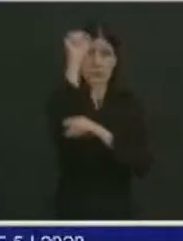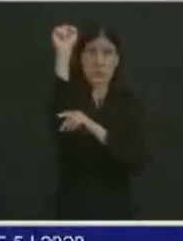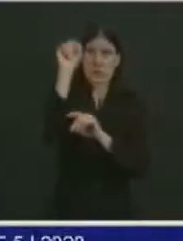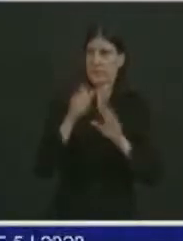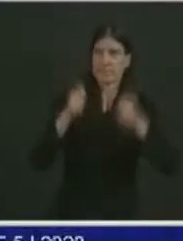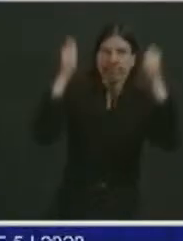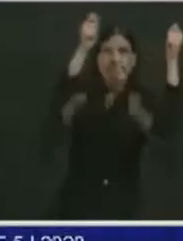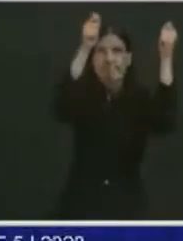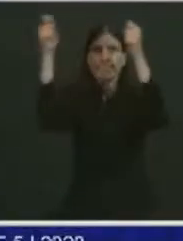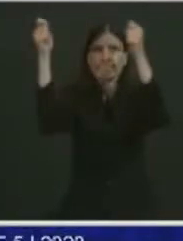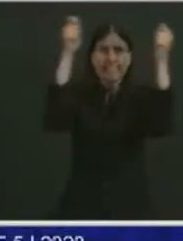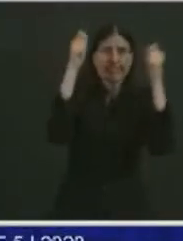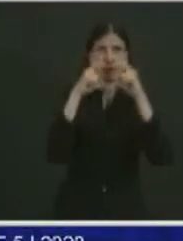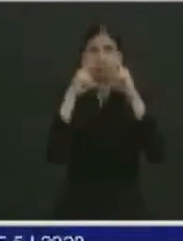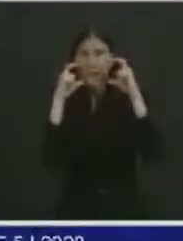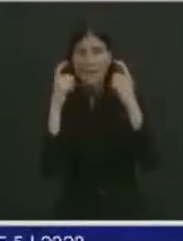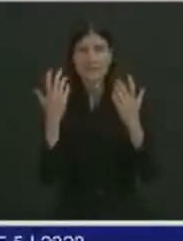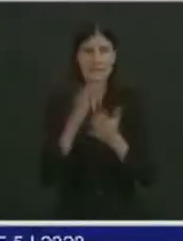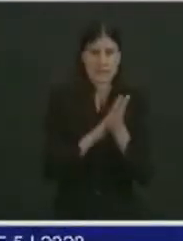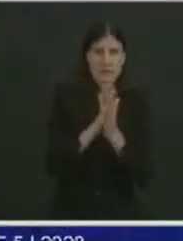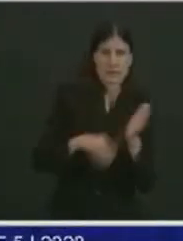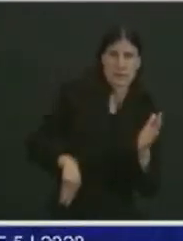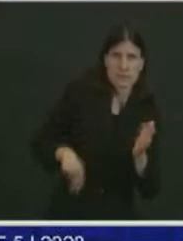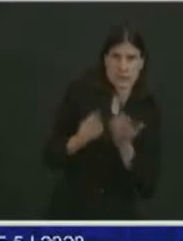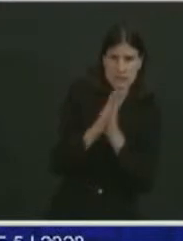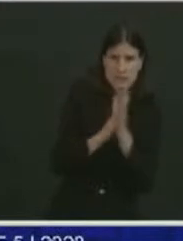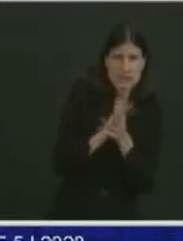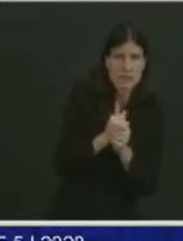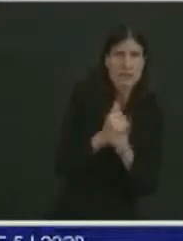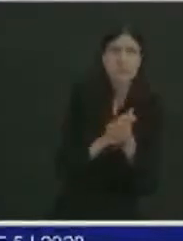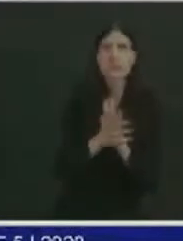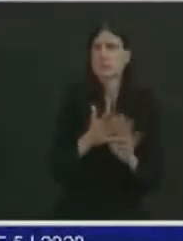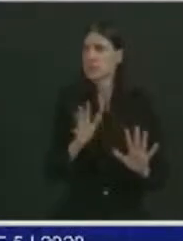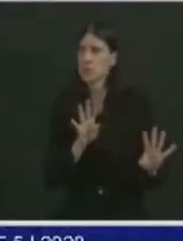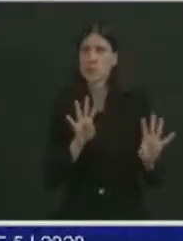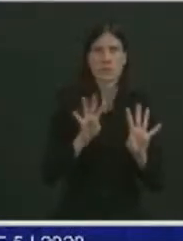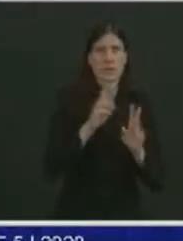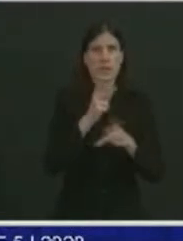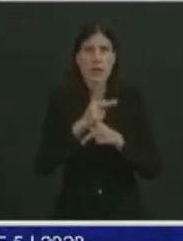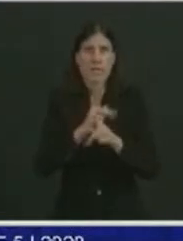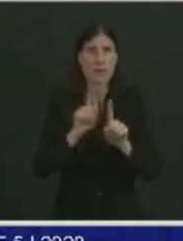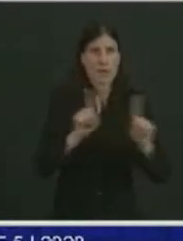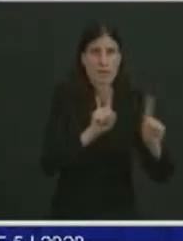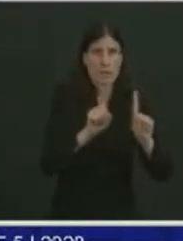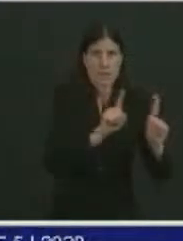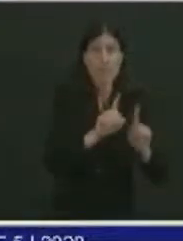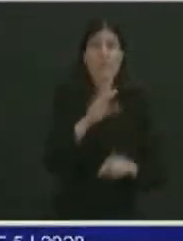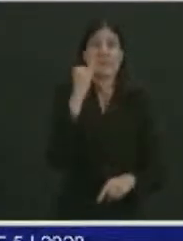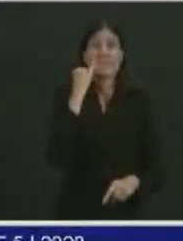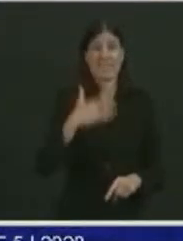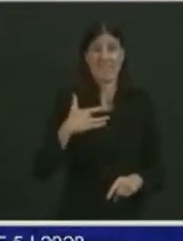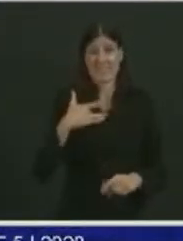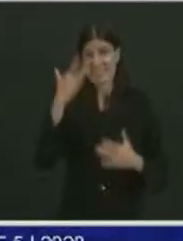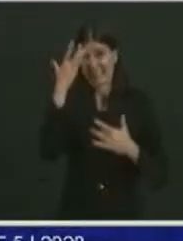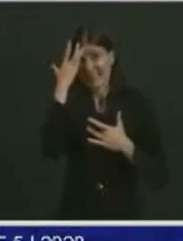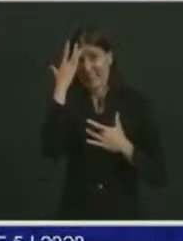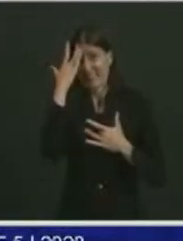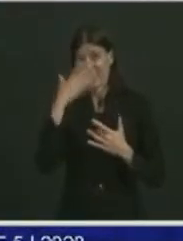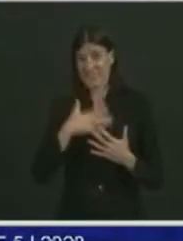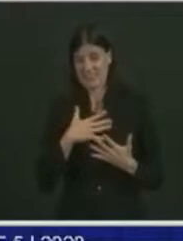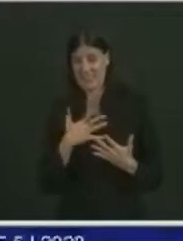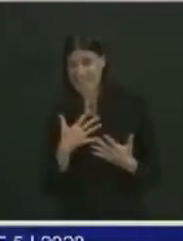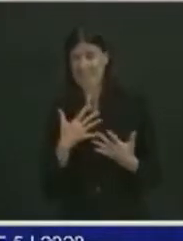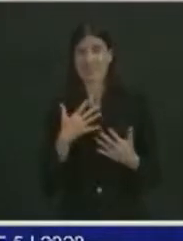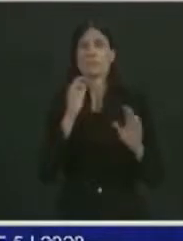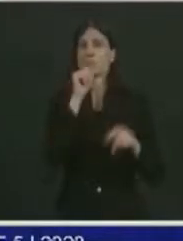older, think twice before going, and if you do go, be extra vigilant. We